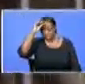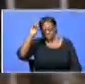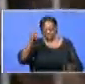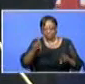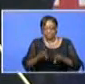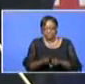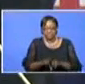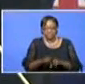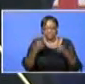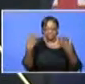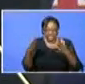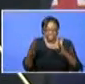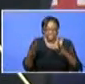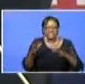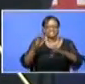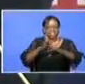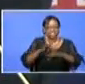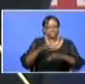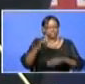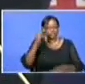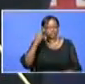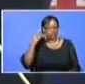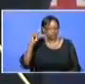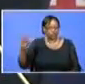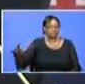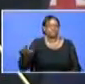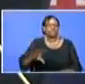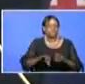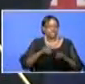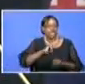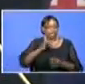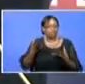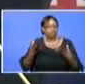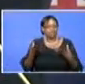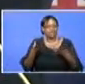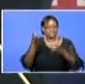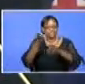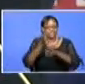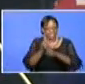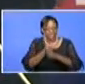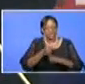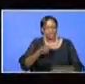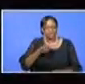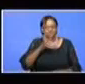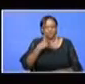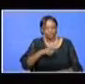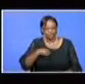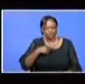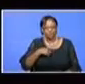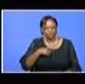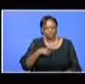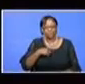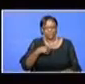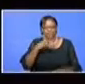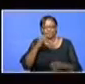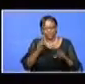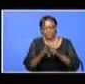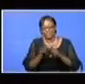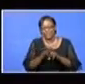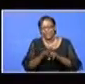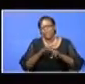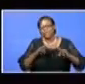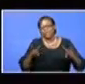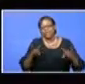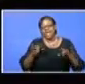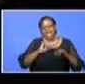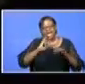1500, and he had touched gold, so that just gave me the energy to do my best in my race. Head coach Geronimo McPhee says he hopes his